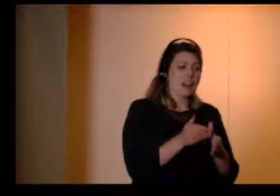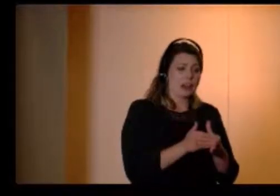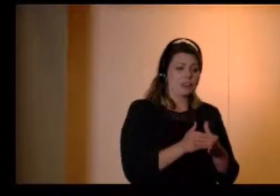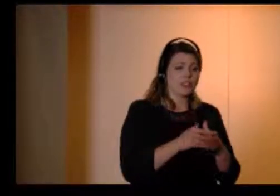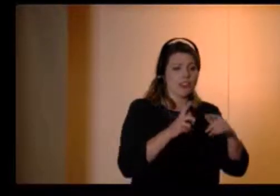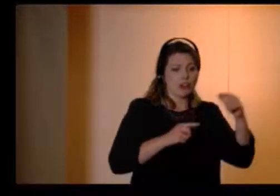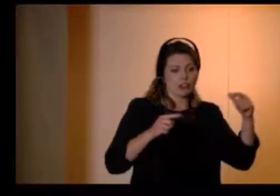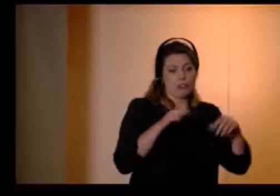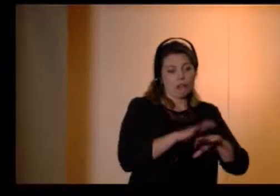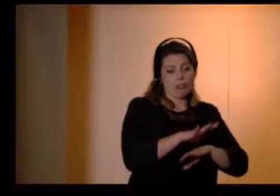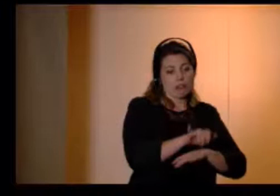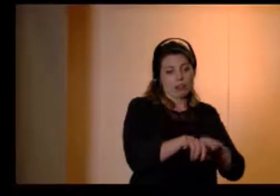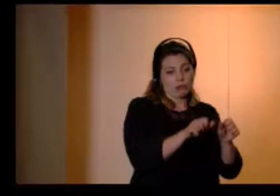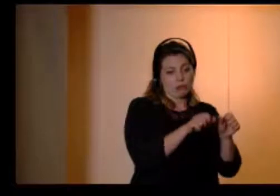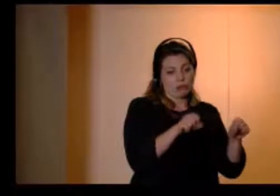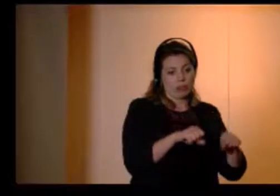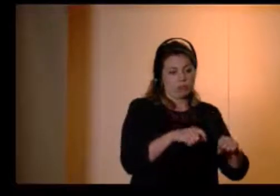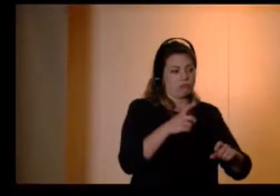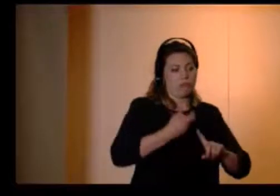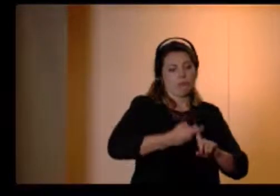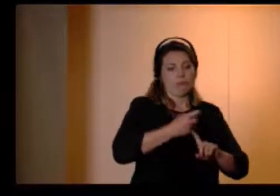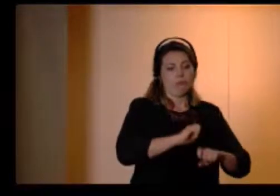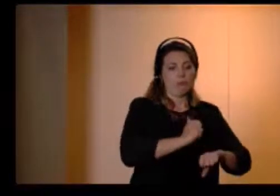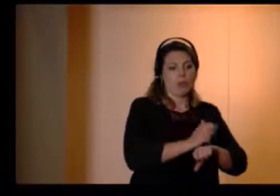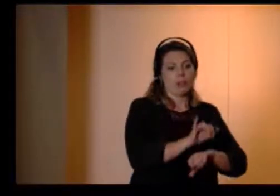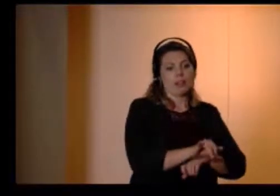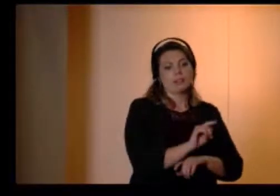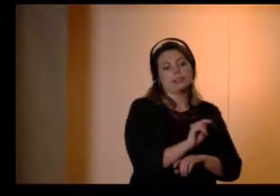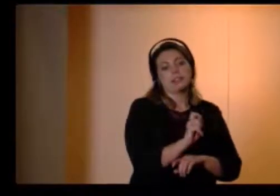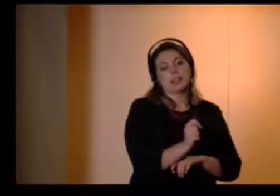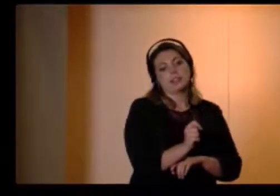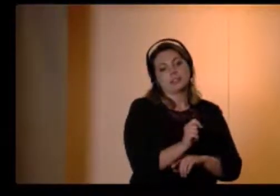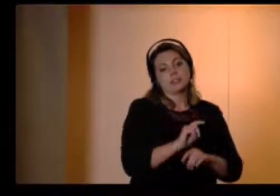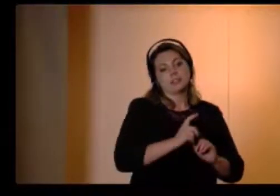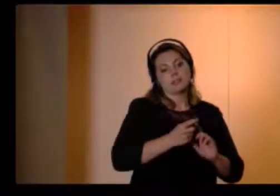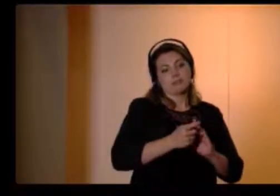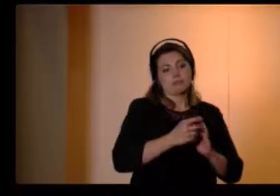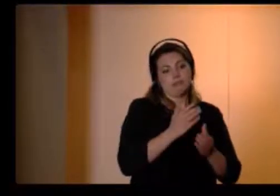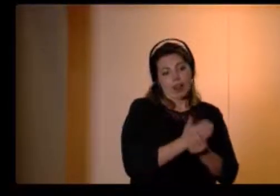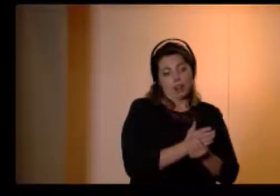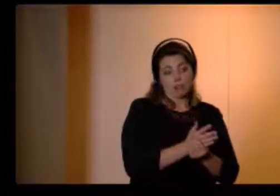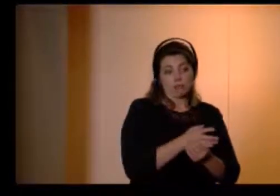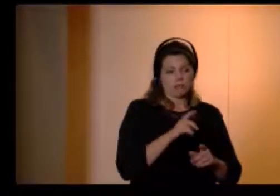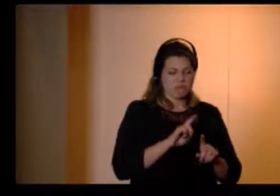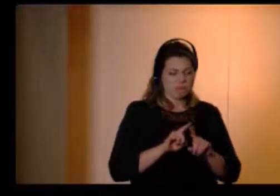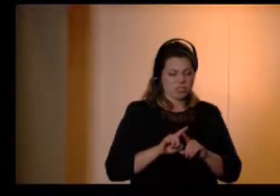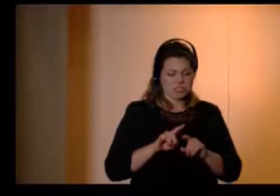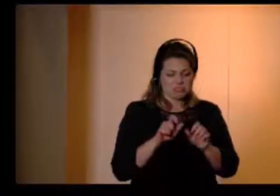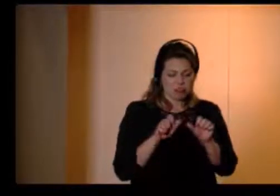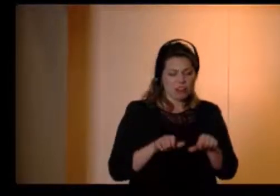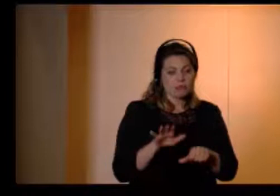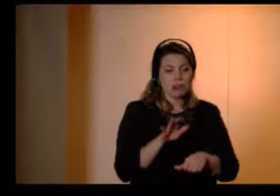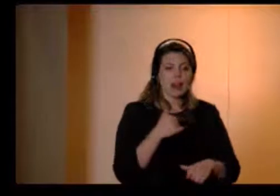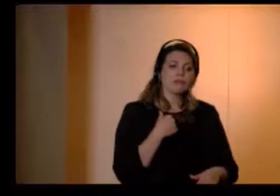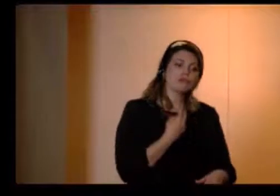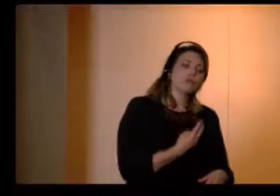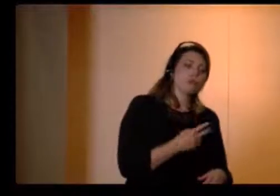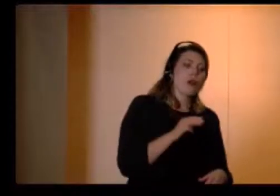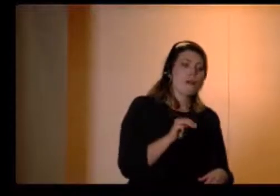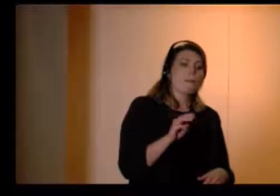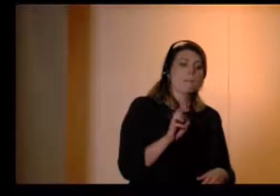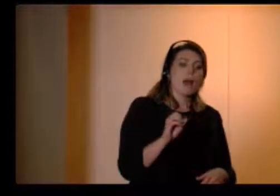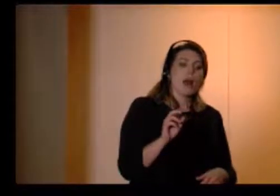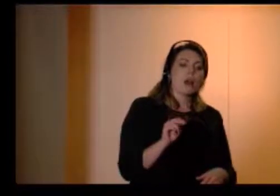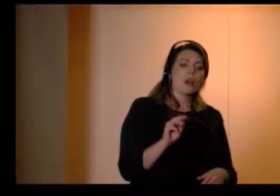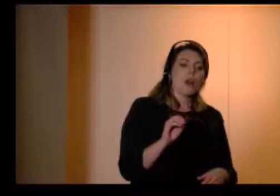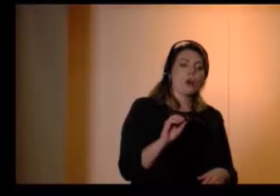structure automatically based on that text file. And these different structures, there's kind of 2 monochrome if you've just got a